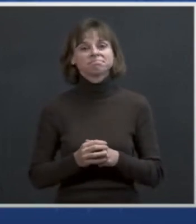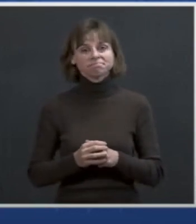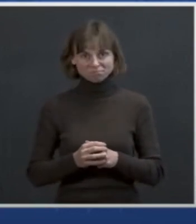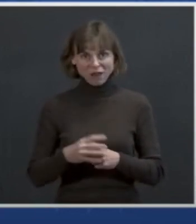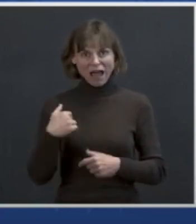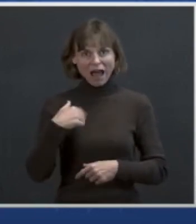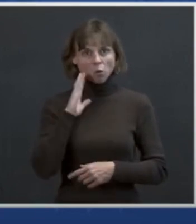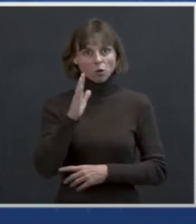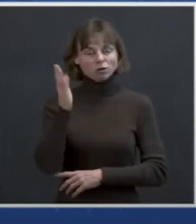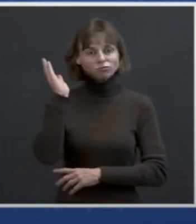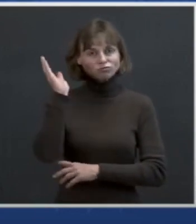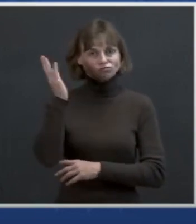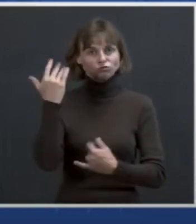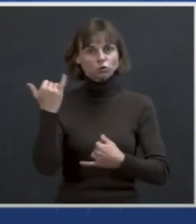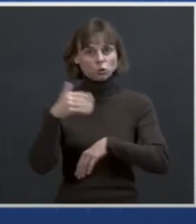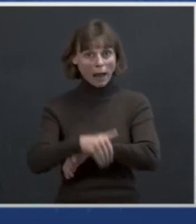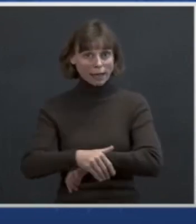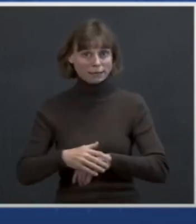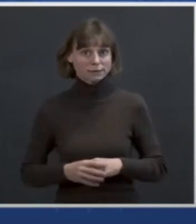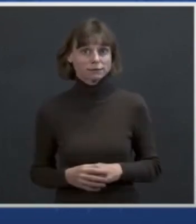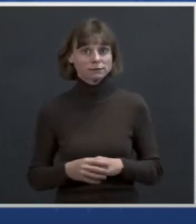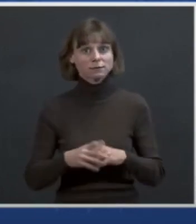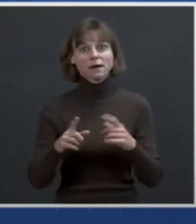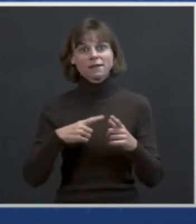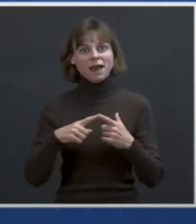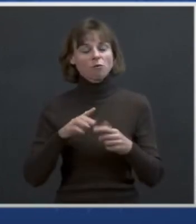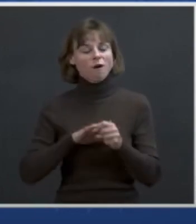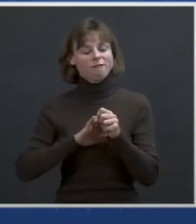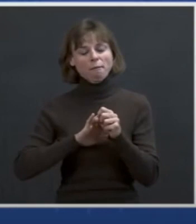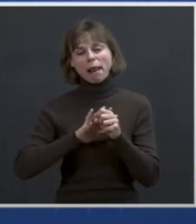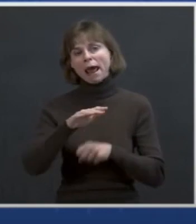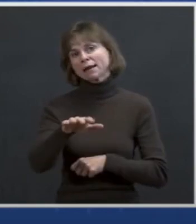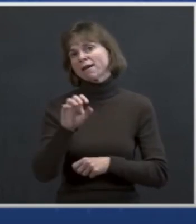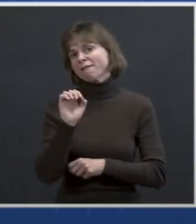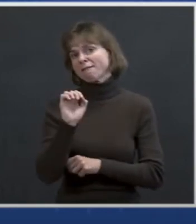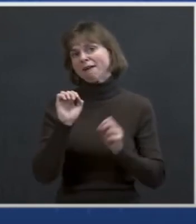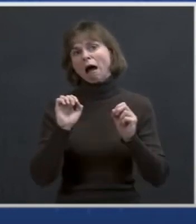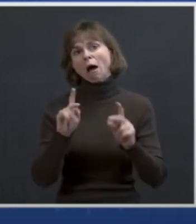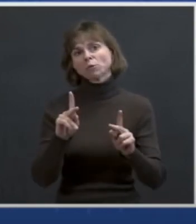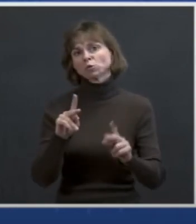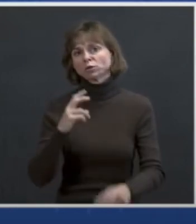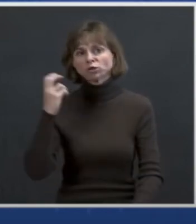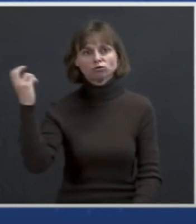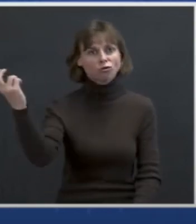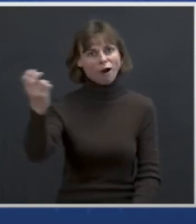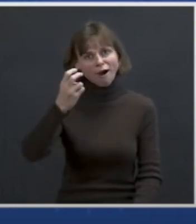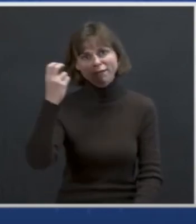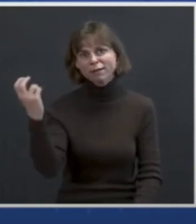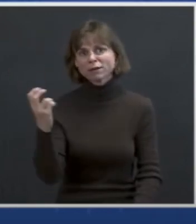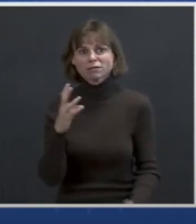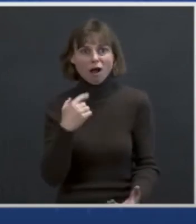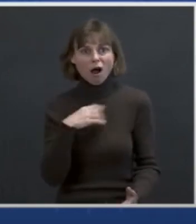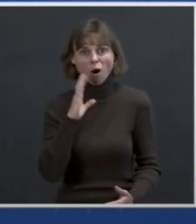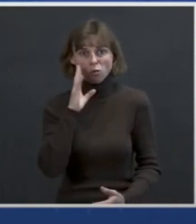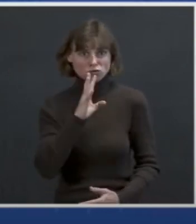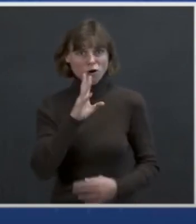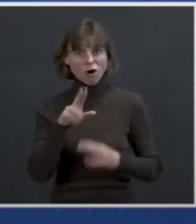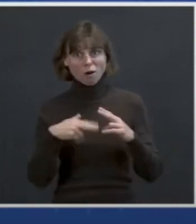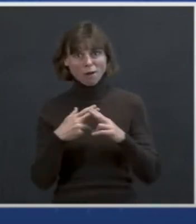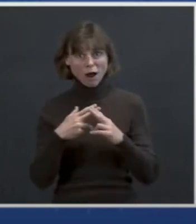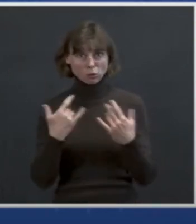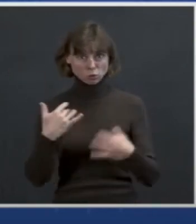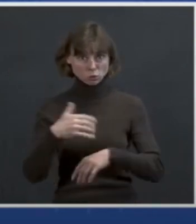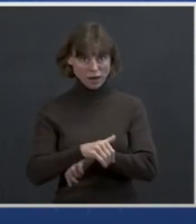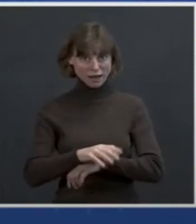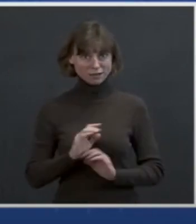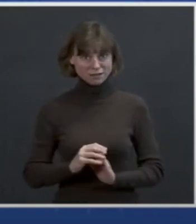then there's going to be plenty of opportunities. We're going to be on the road, not only talking about what I'm talking about tonight is the impact